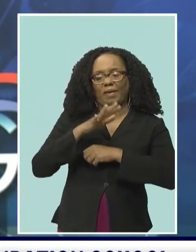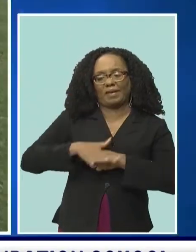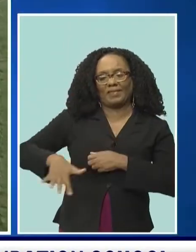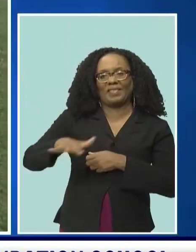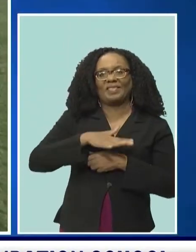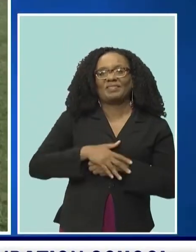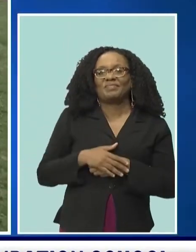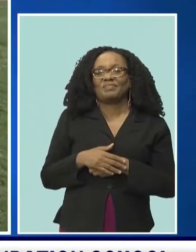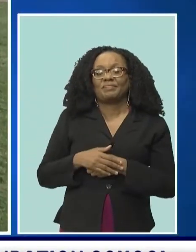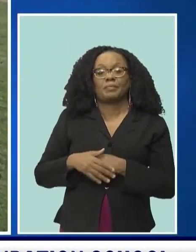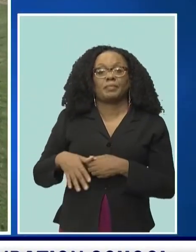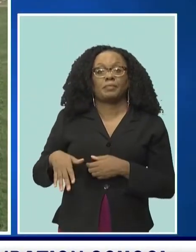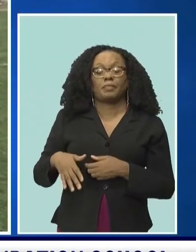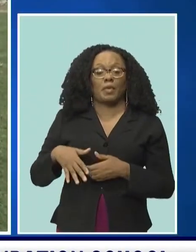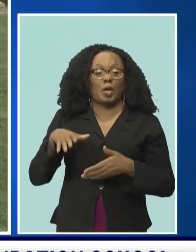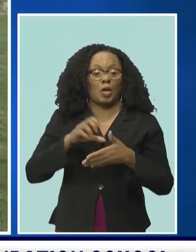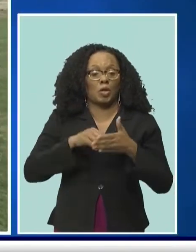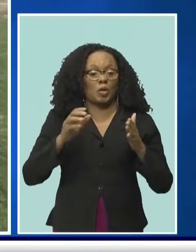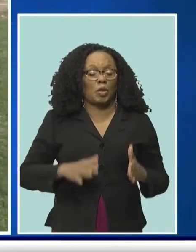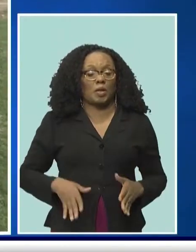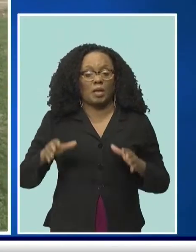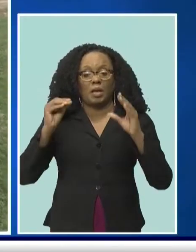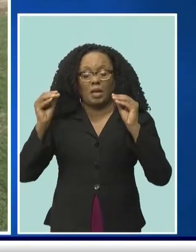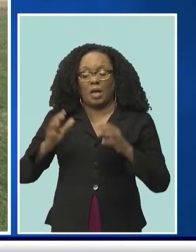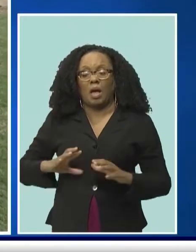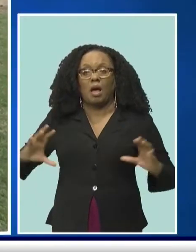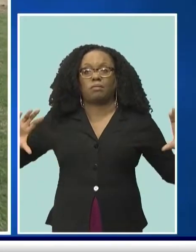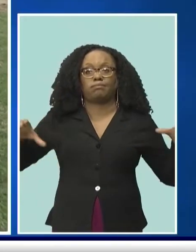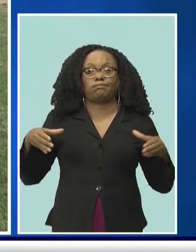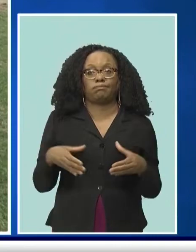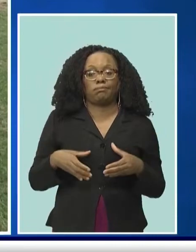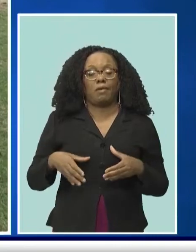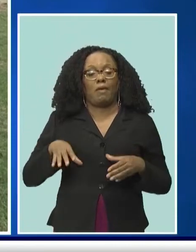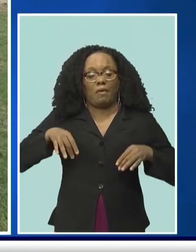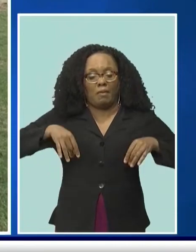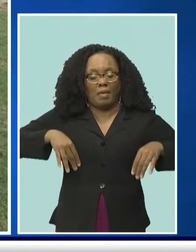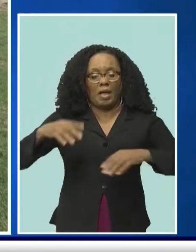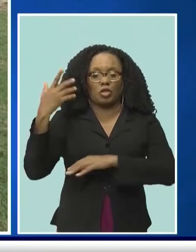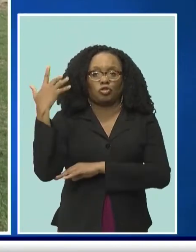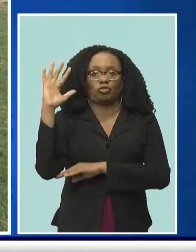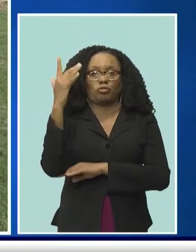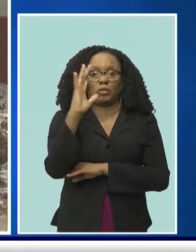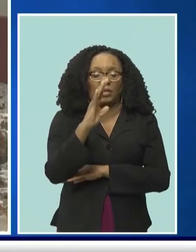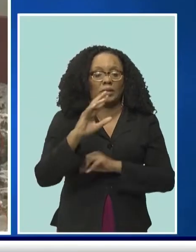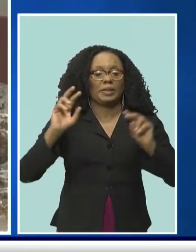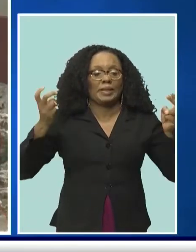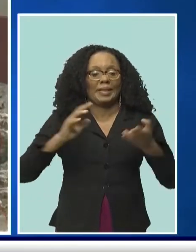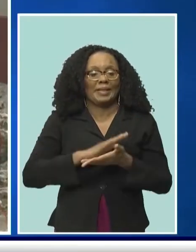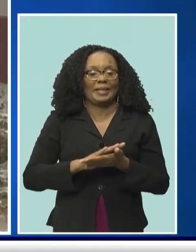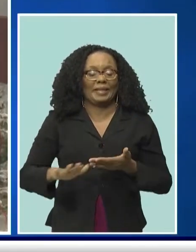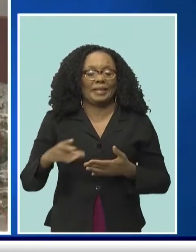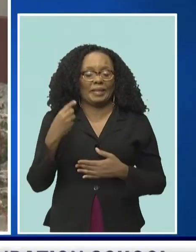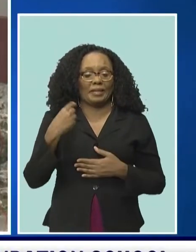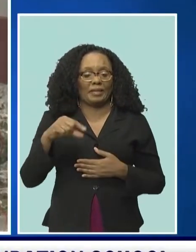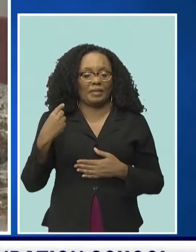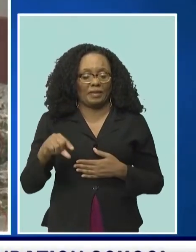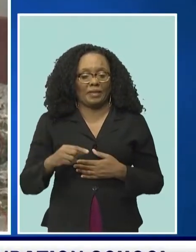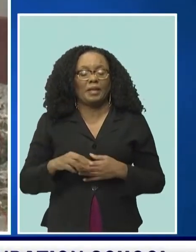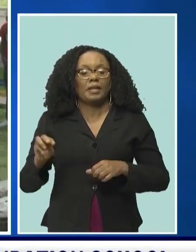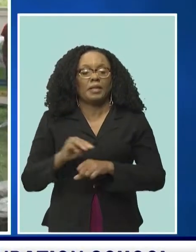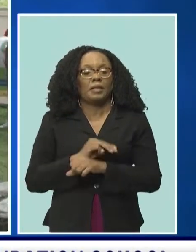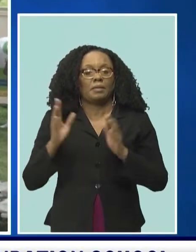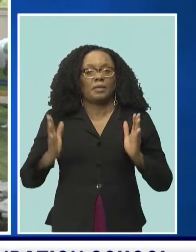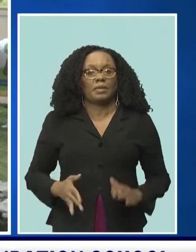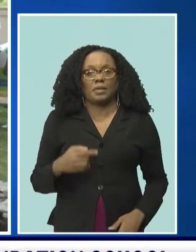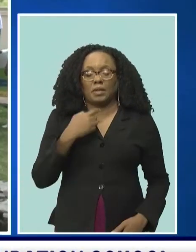Students and teachers gathered to witness the planting of trees as the school officially became part of the Clean and Green initiative. Minister Ford told